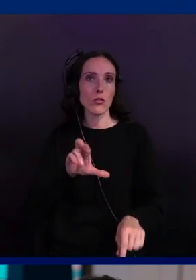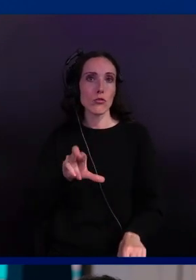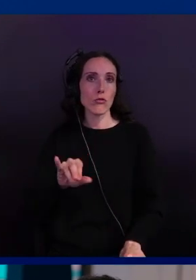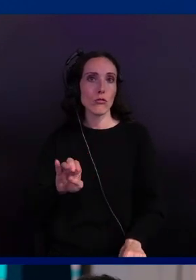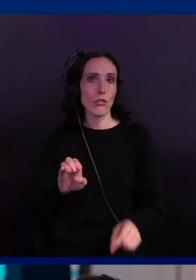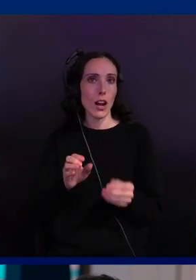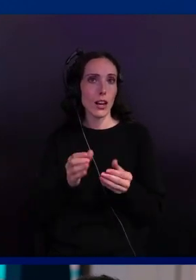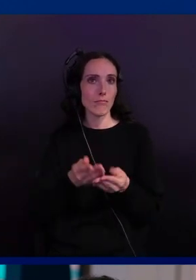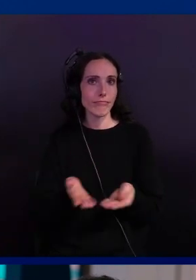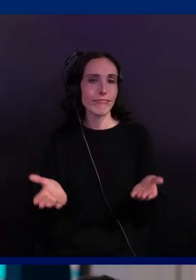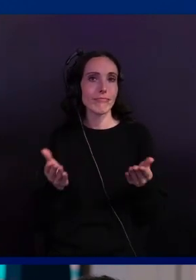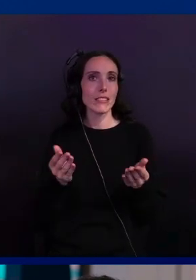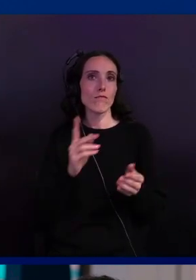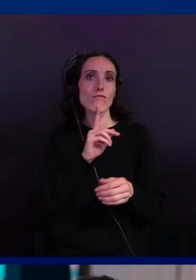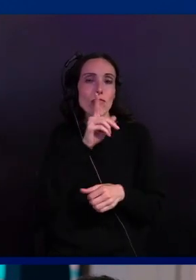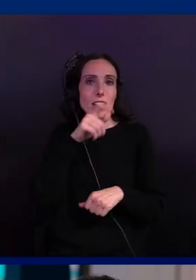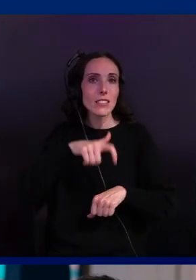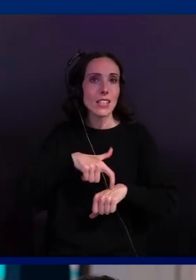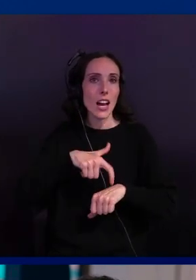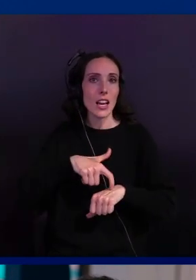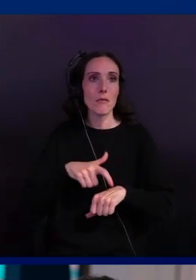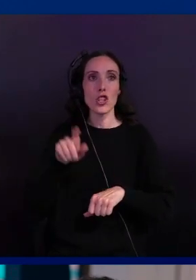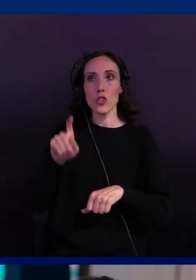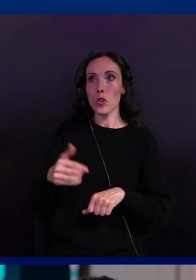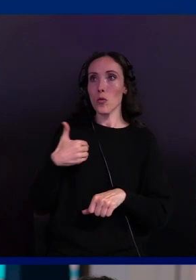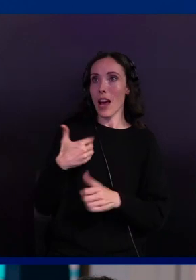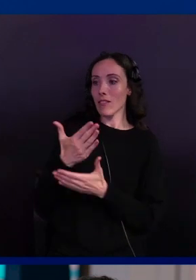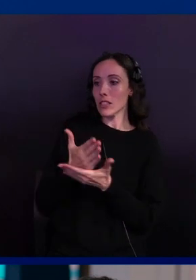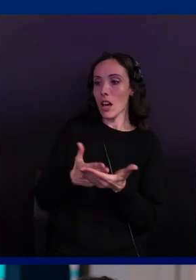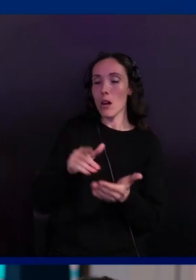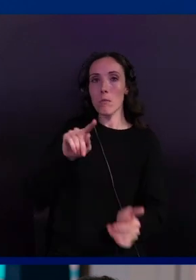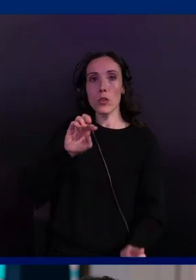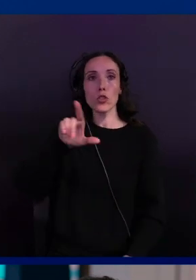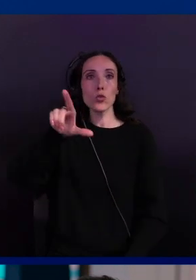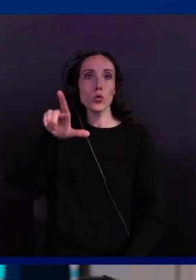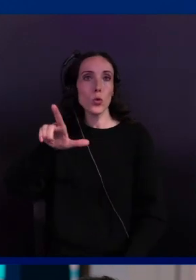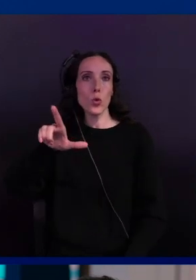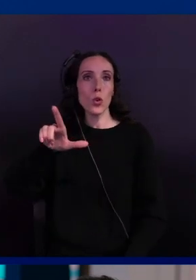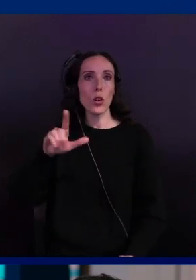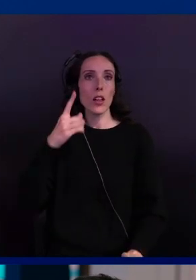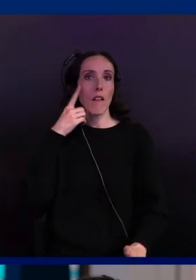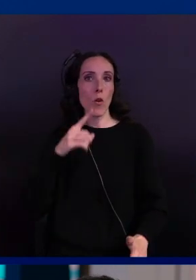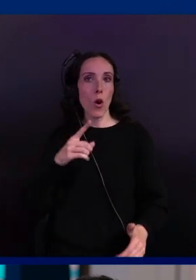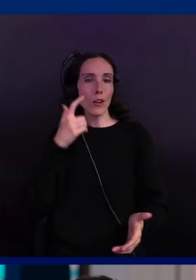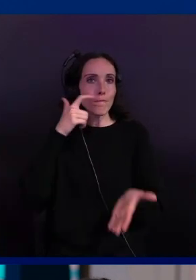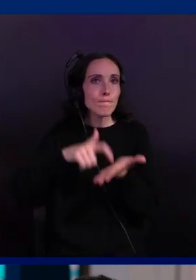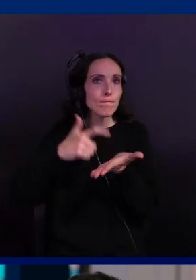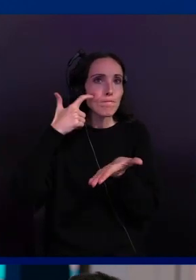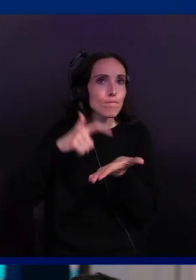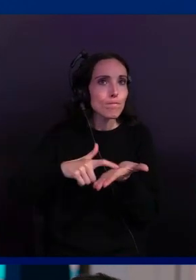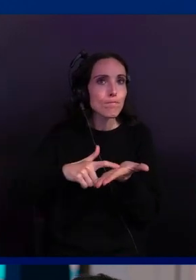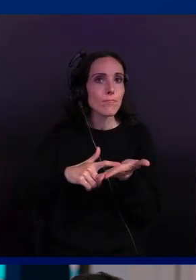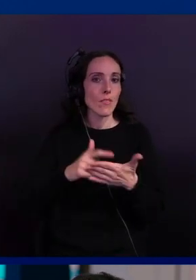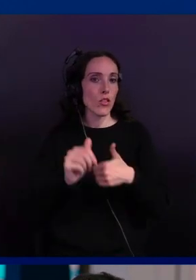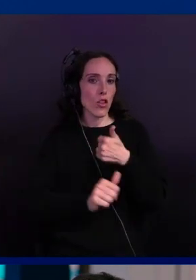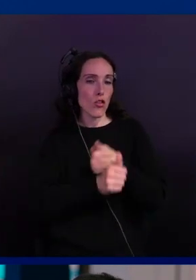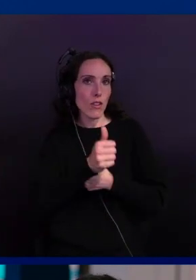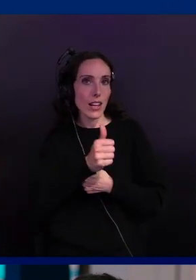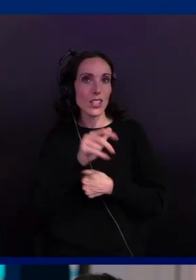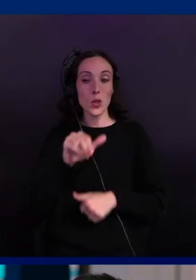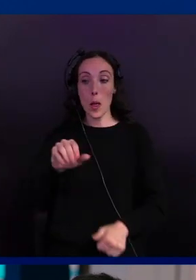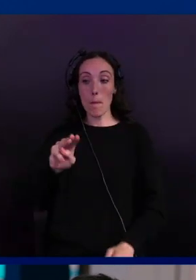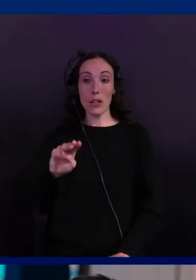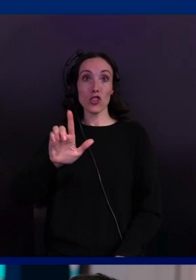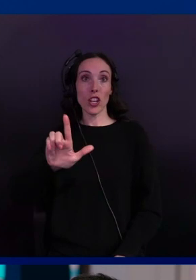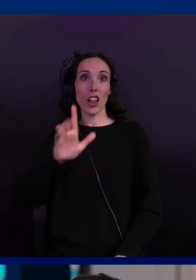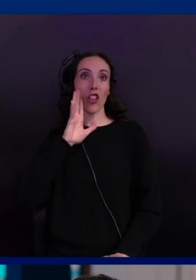need to have some kind of tools which you wanted to uncover unknown threats. That is where machine learning will come